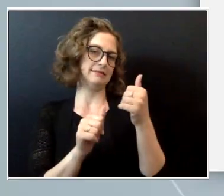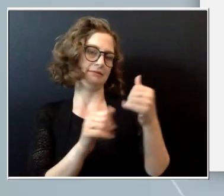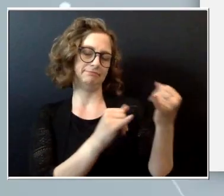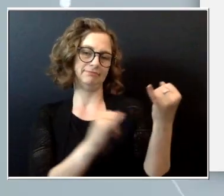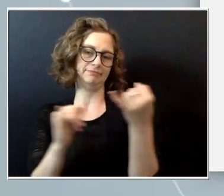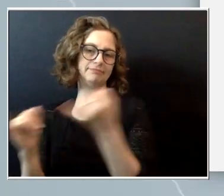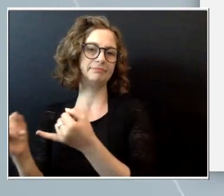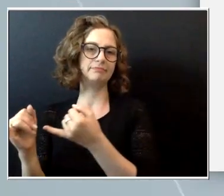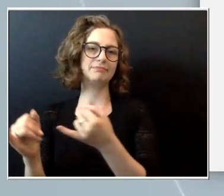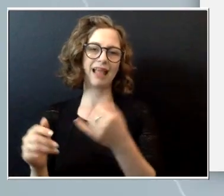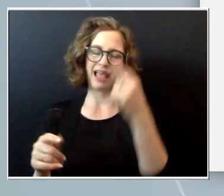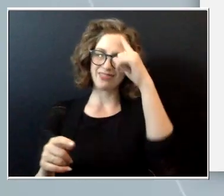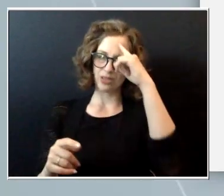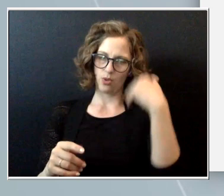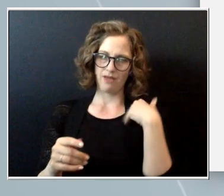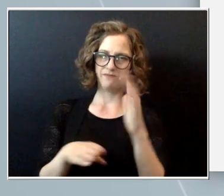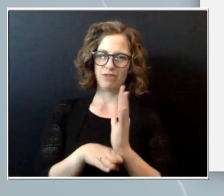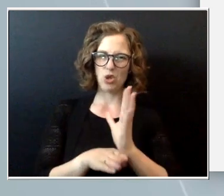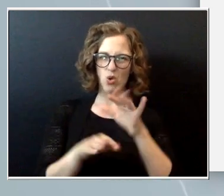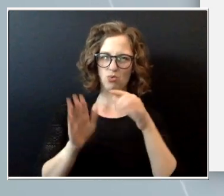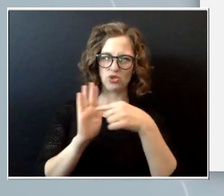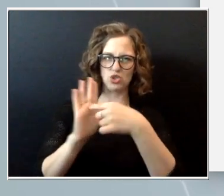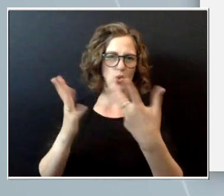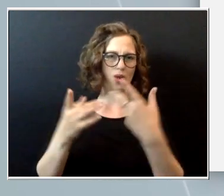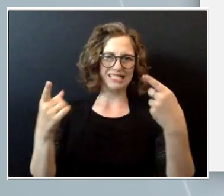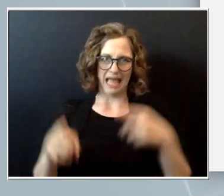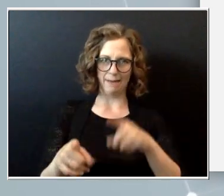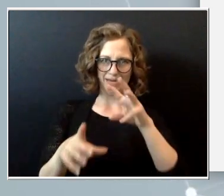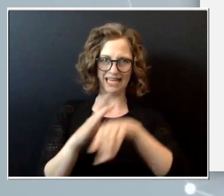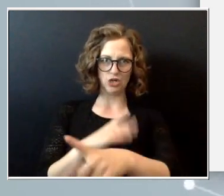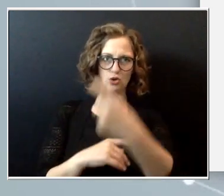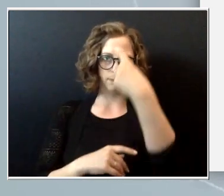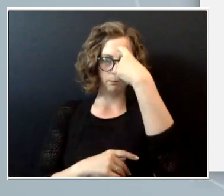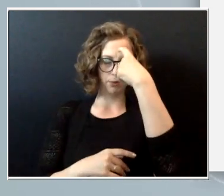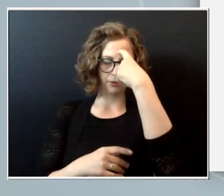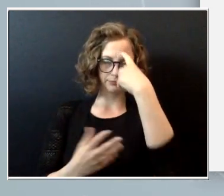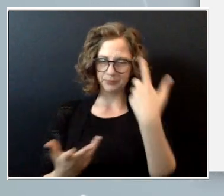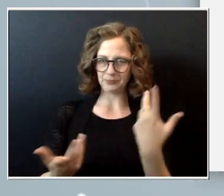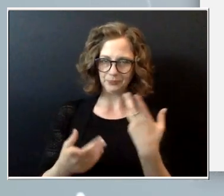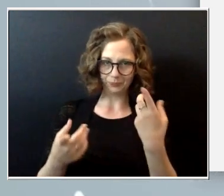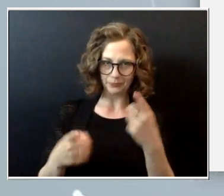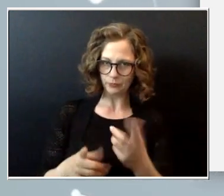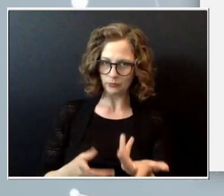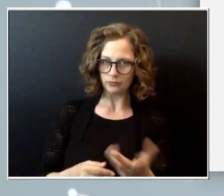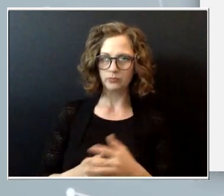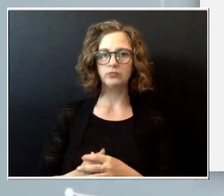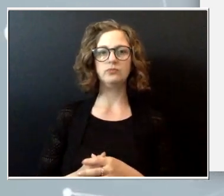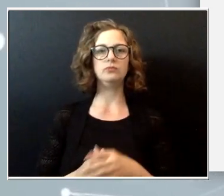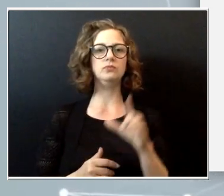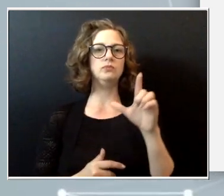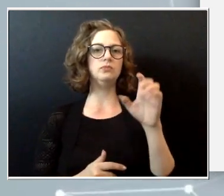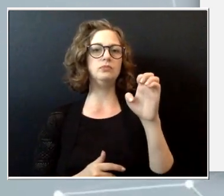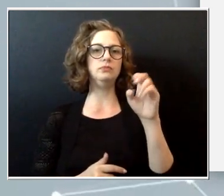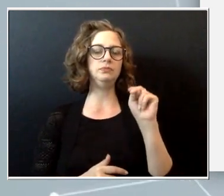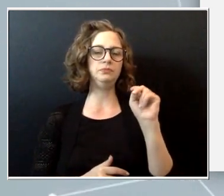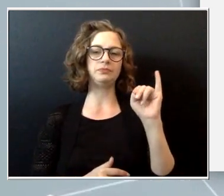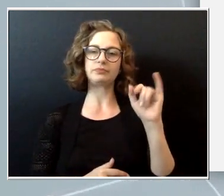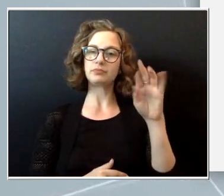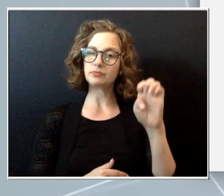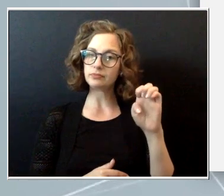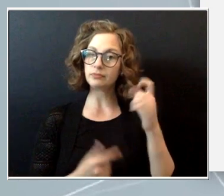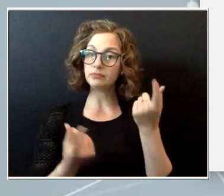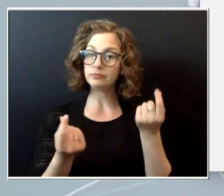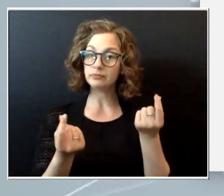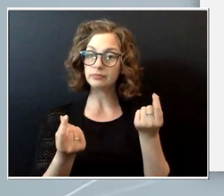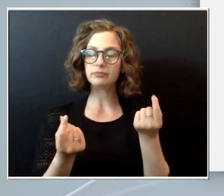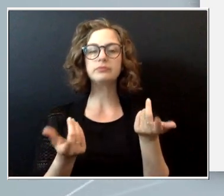look. Help us explain it. Help us understand it. So what Lenire is basically doing is